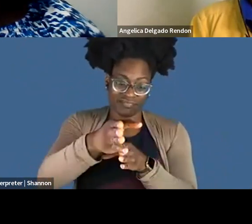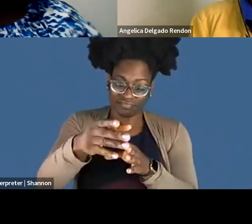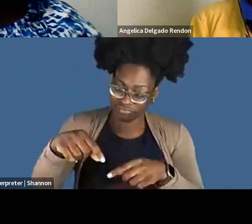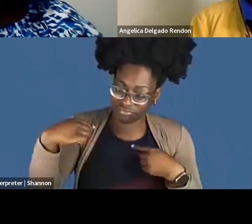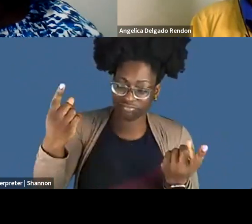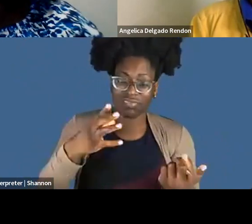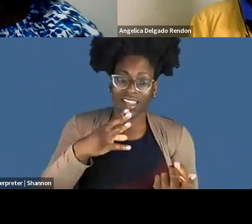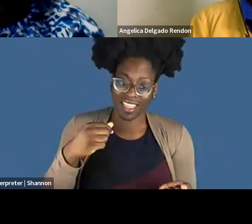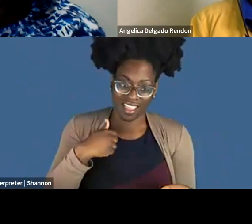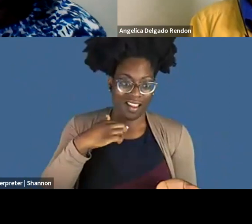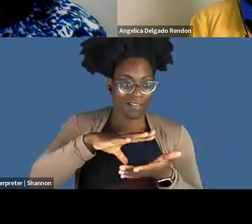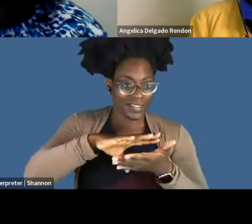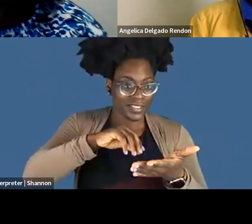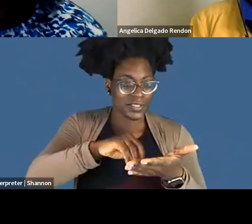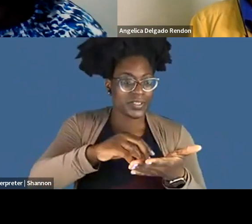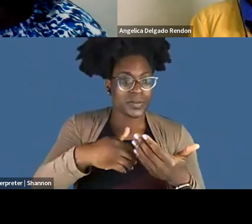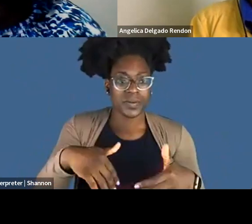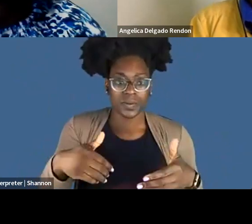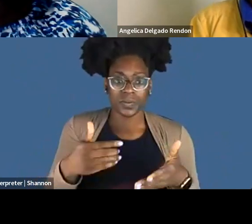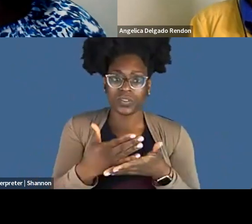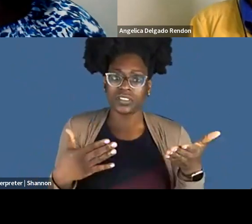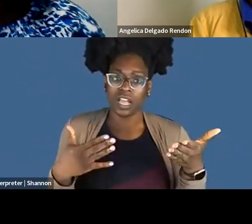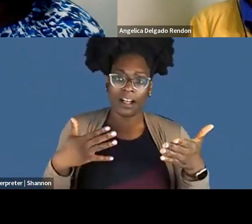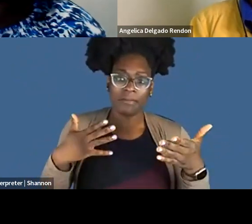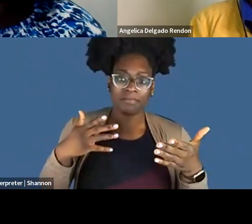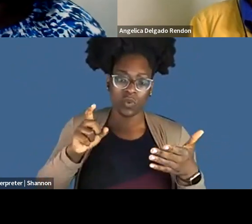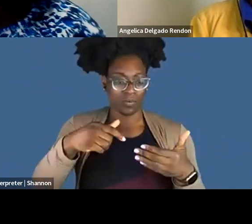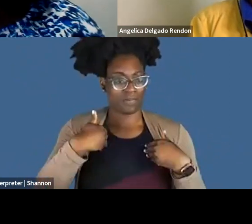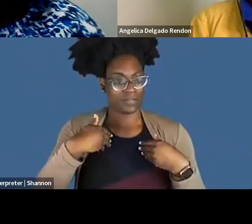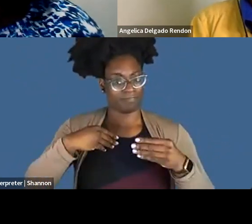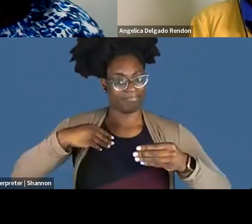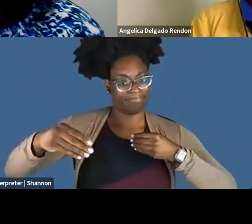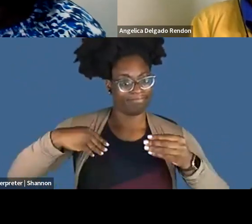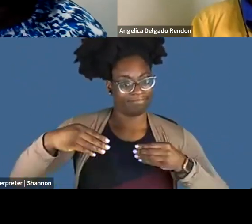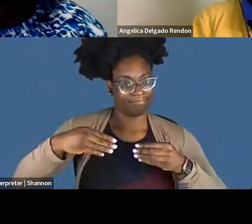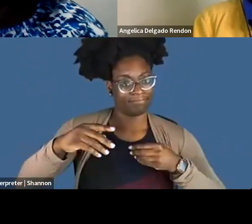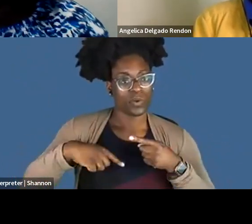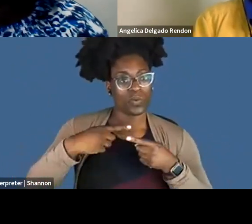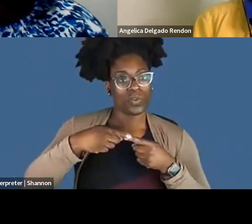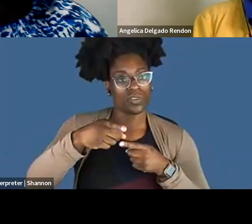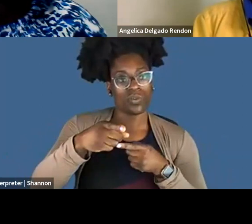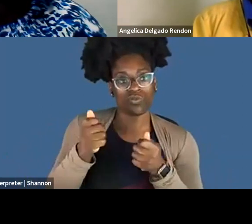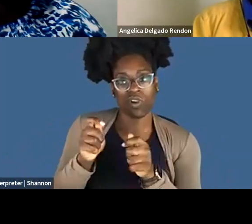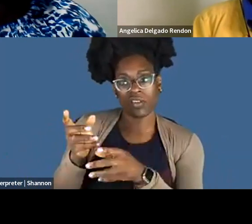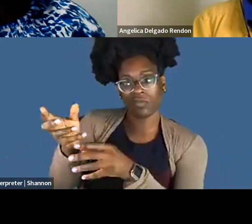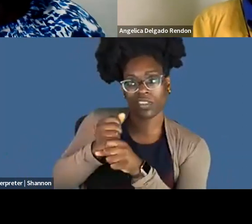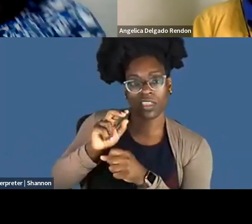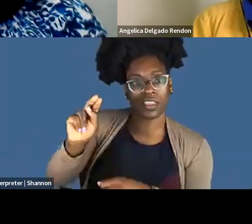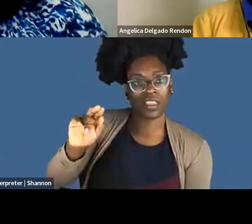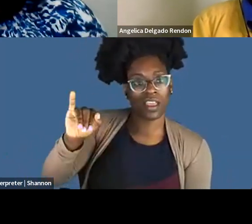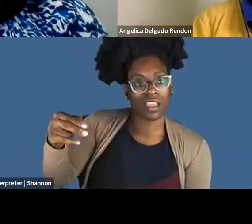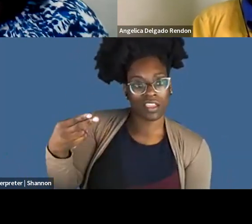some gives and takes when it comes to NIH funding, especially around incentivizing the community.